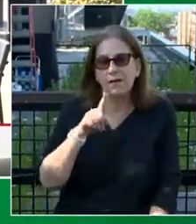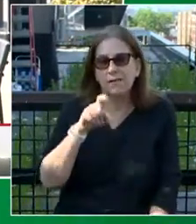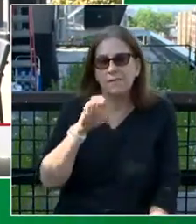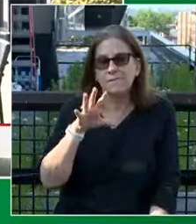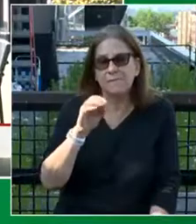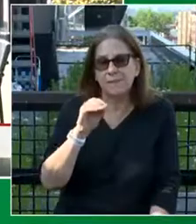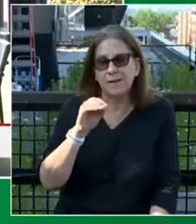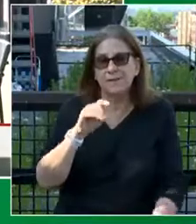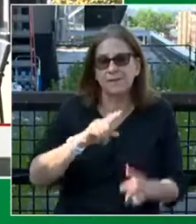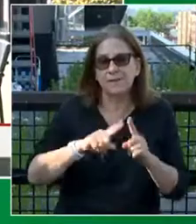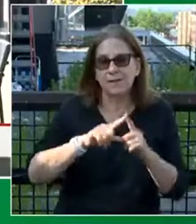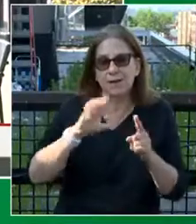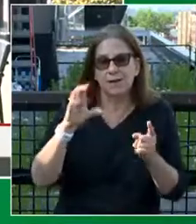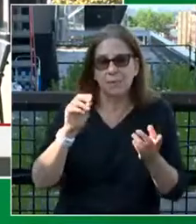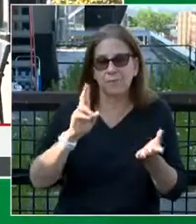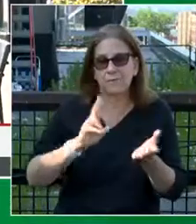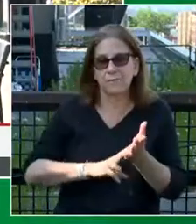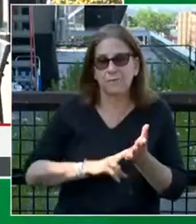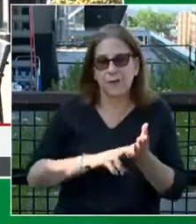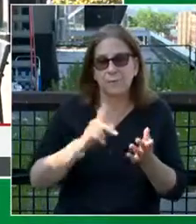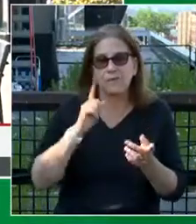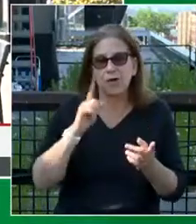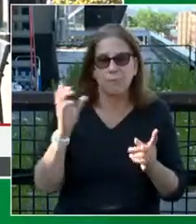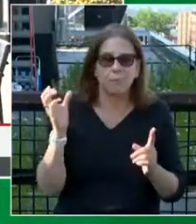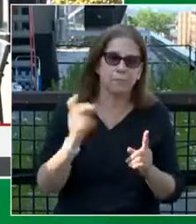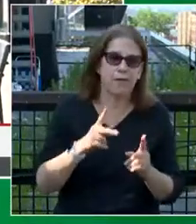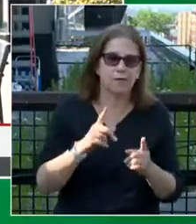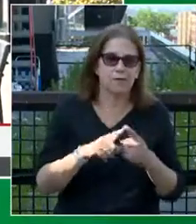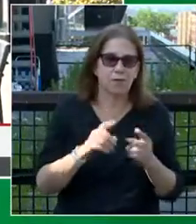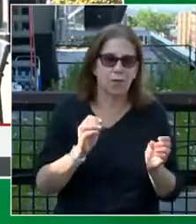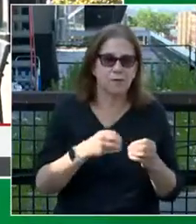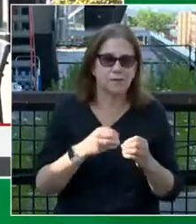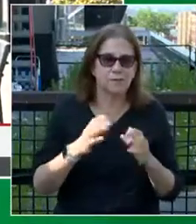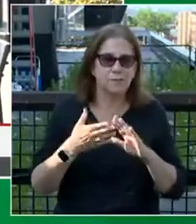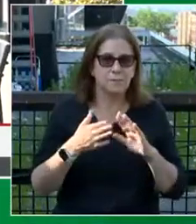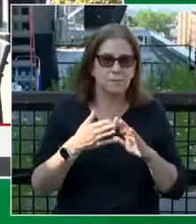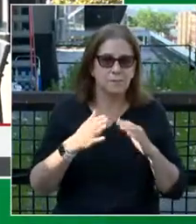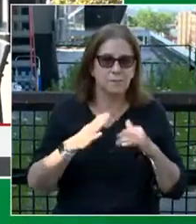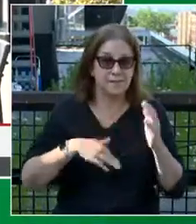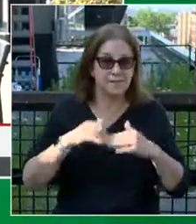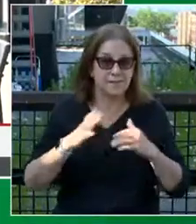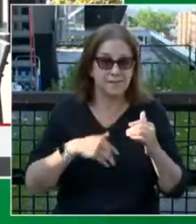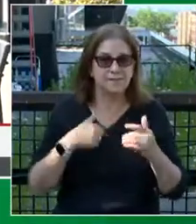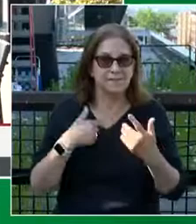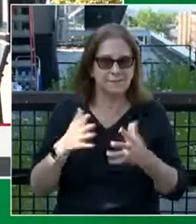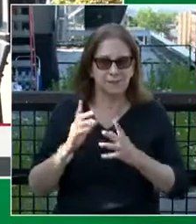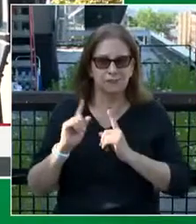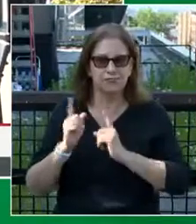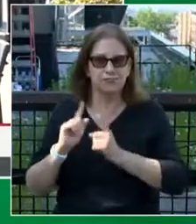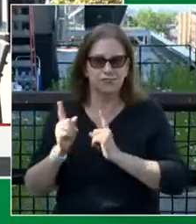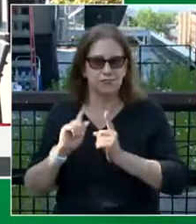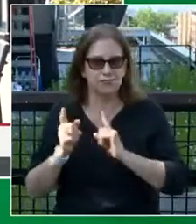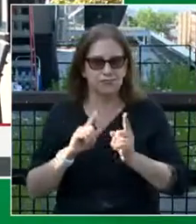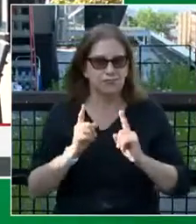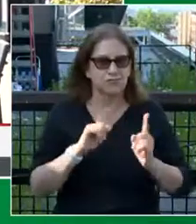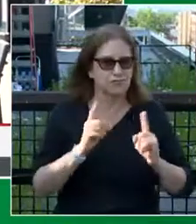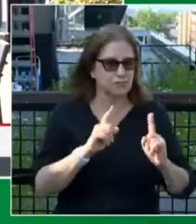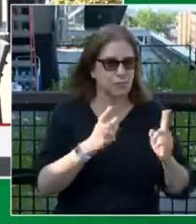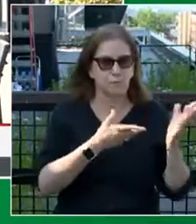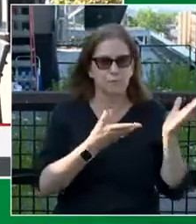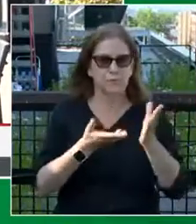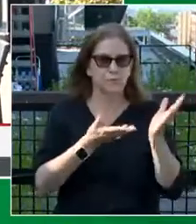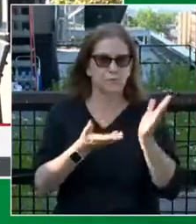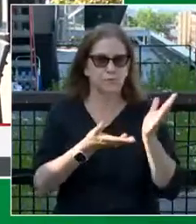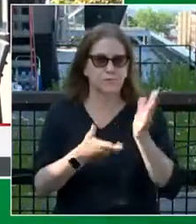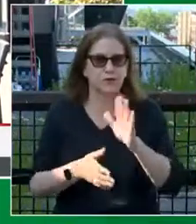the conversation about how you'll actually bring the team back into the office. So with that, I want to thank all of our guests today, all